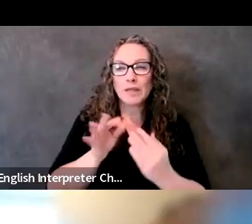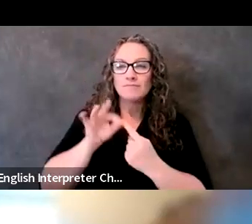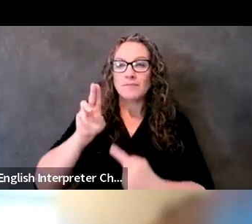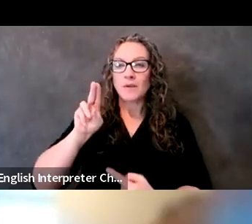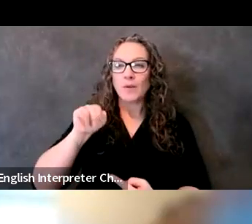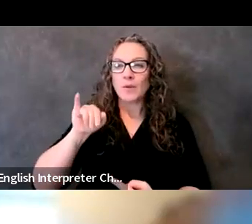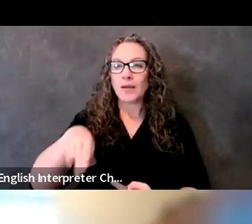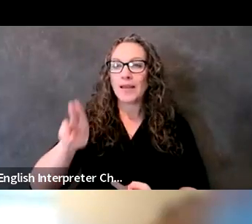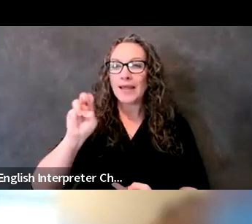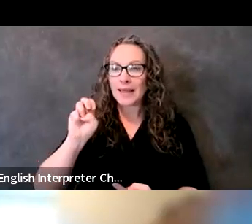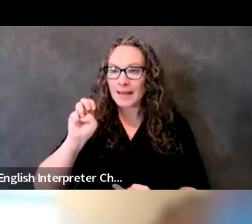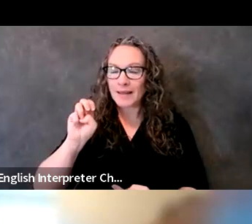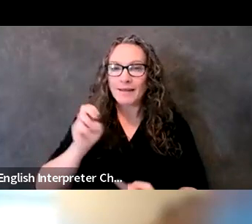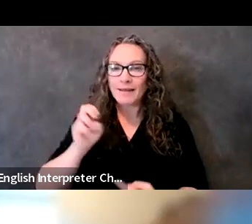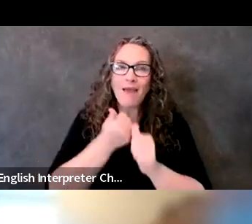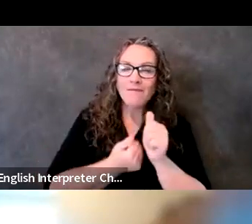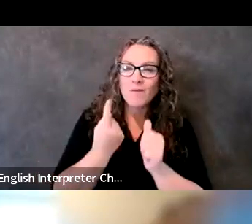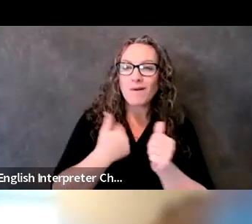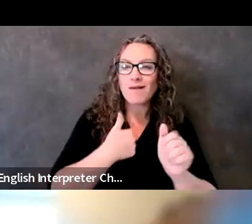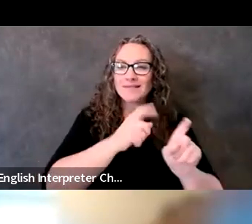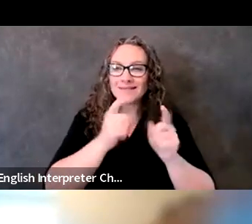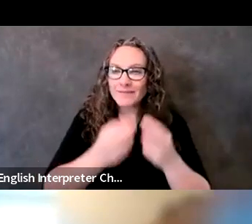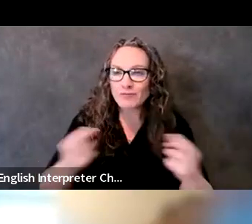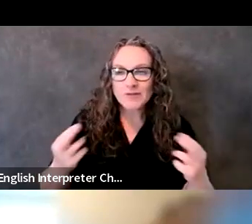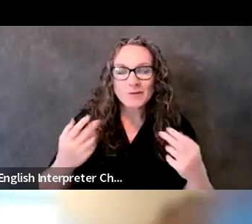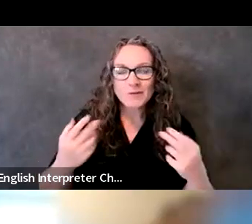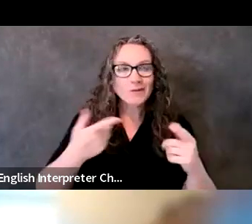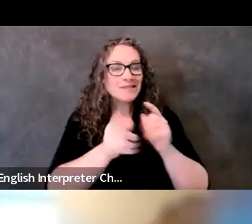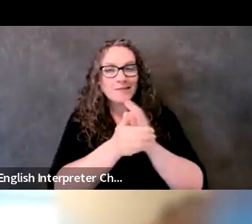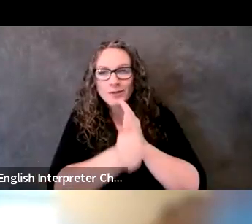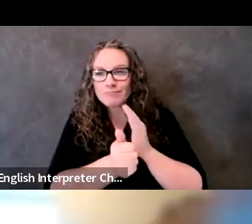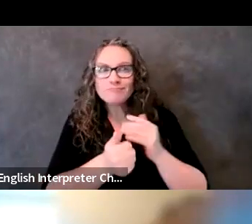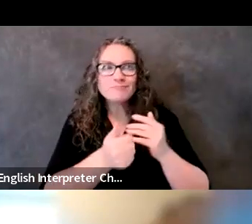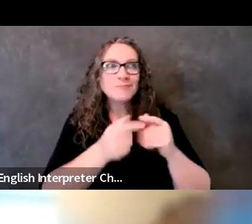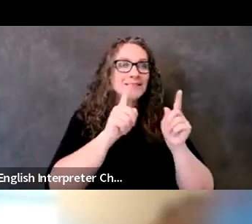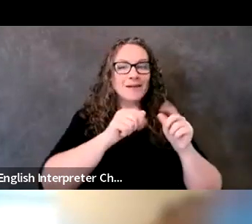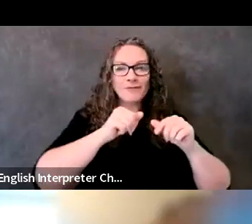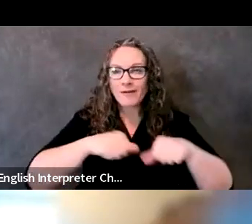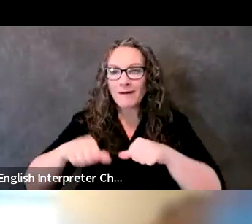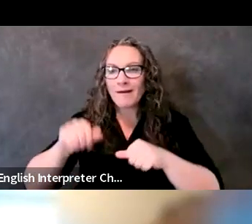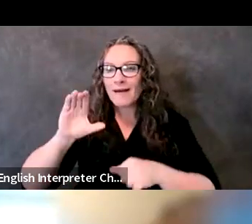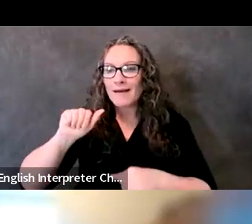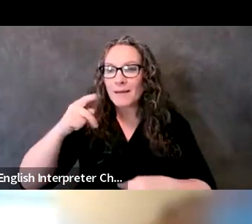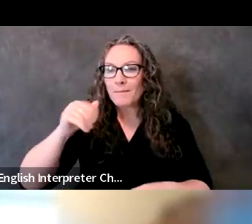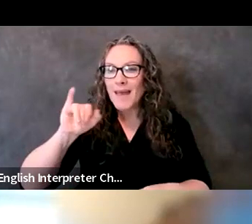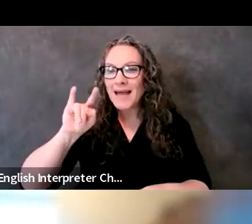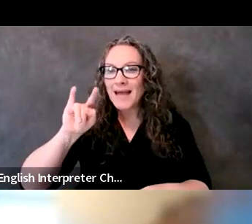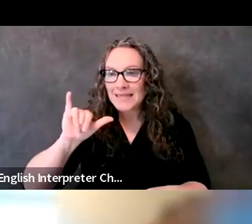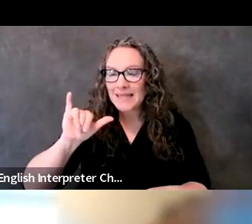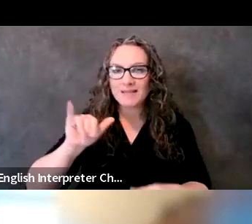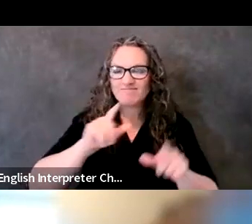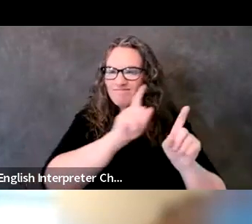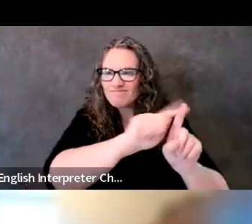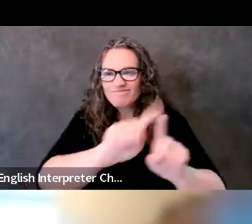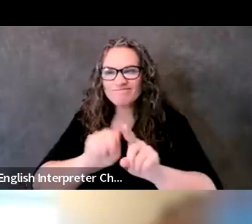different needs, different resources and capacities available to them. And so the partners at each local